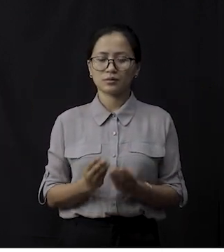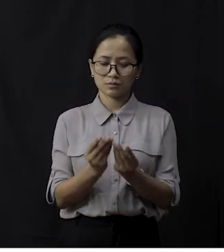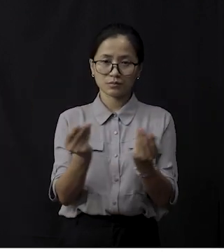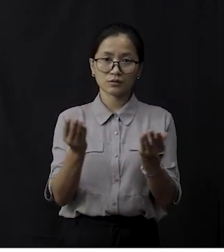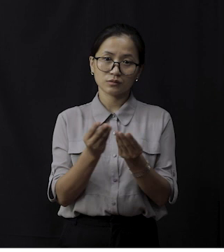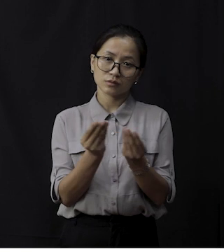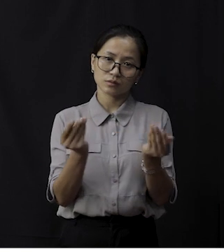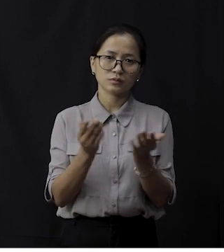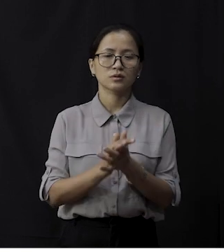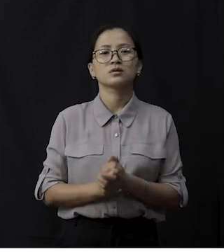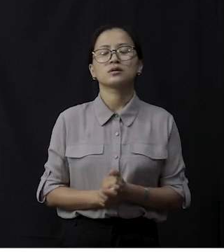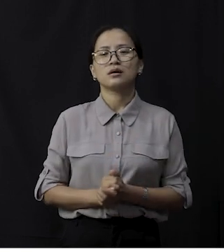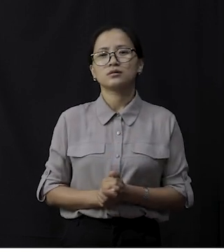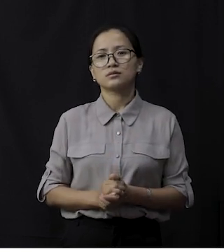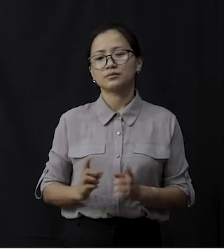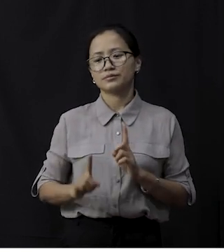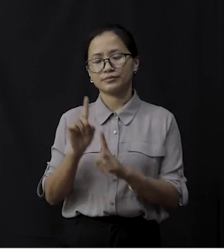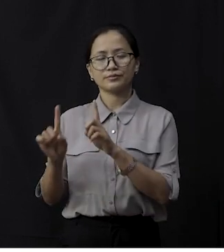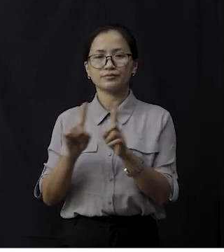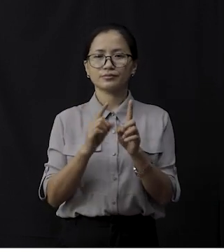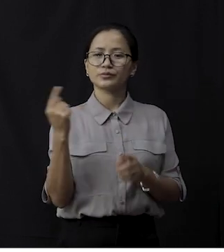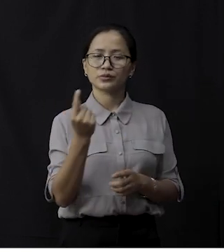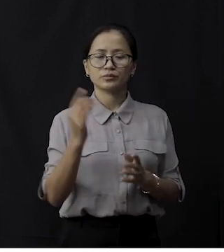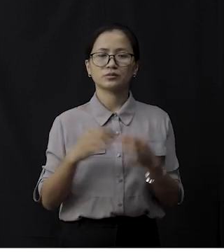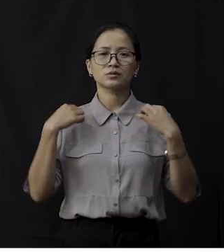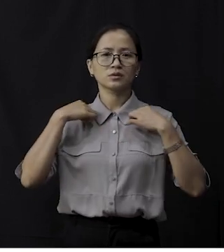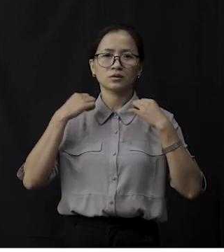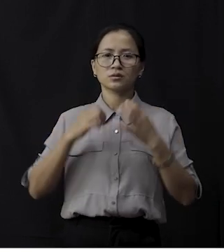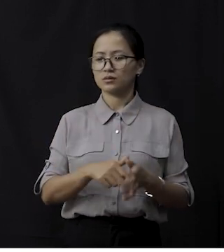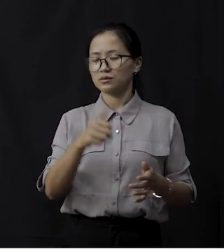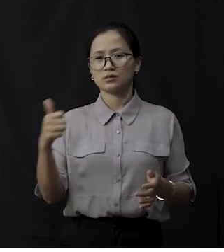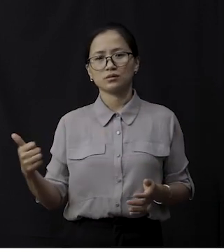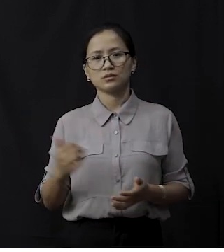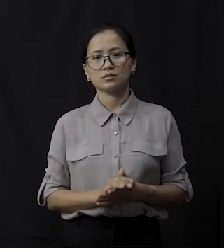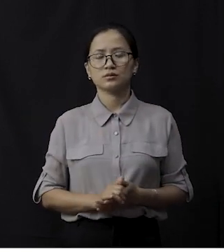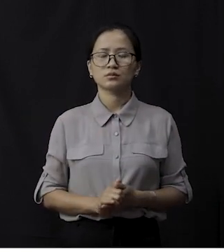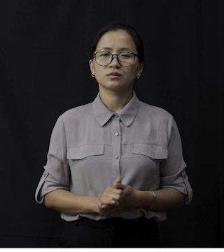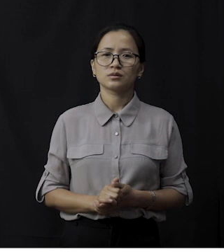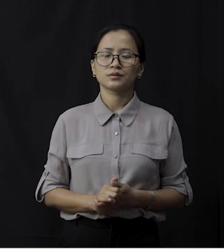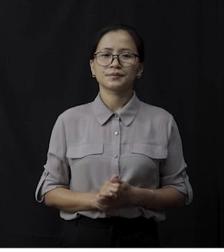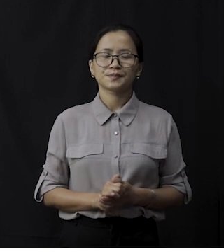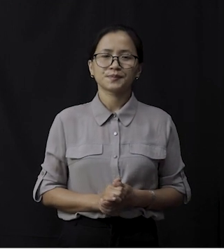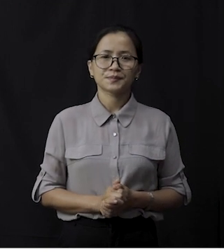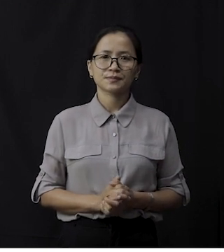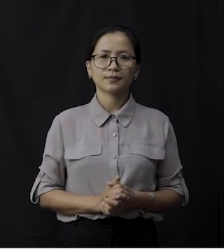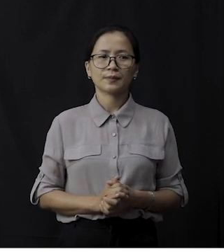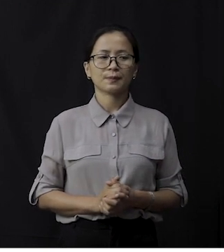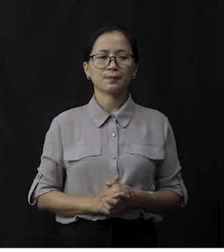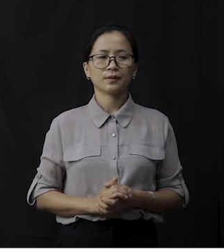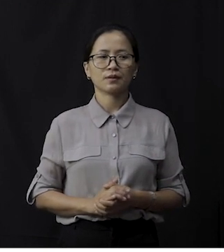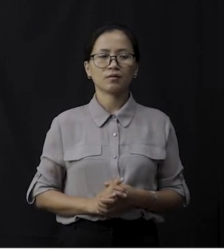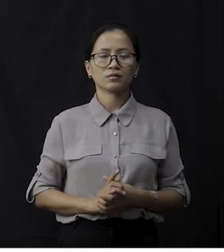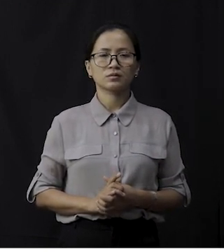materials, so many materials of plants are made for using clothes and other apparels. Okay,